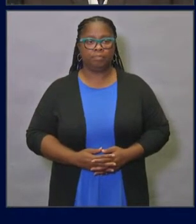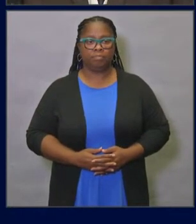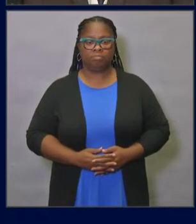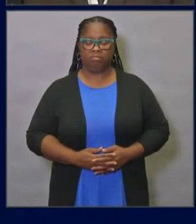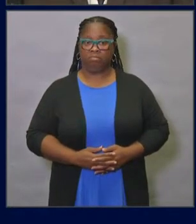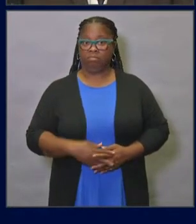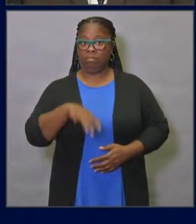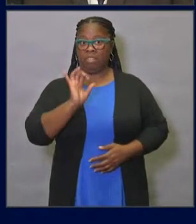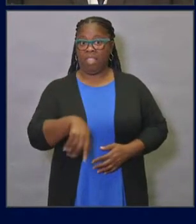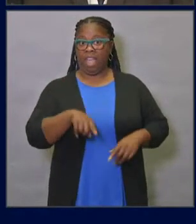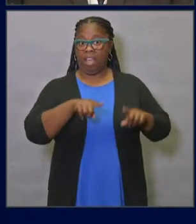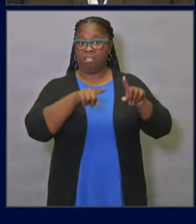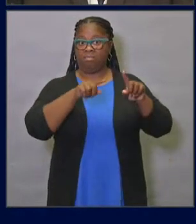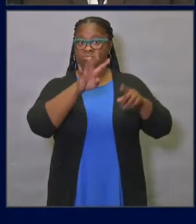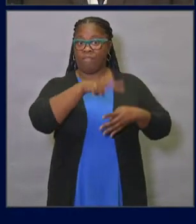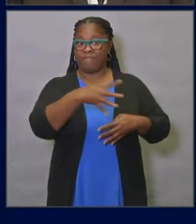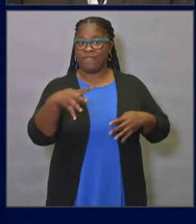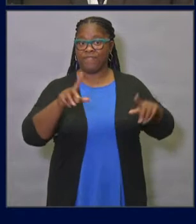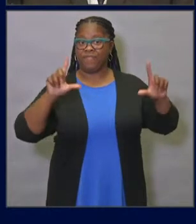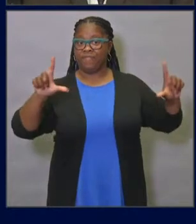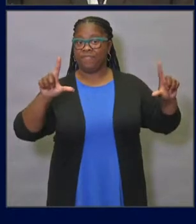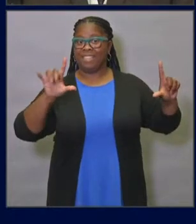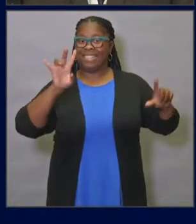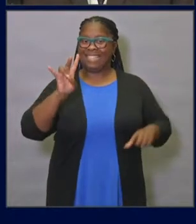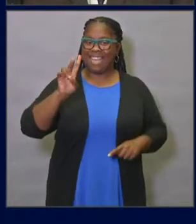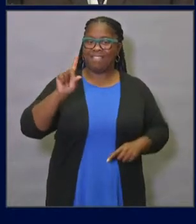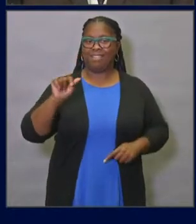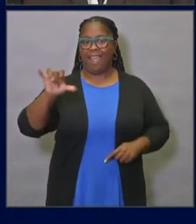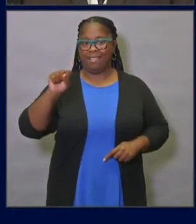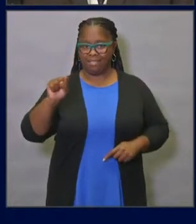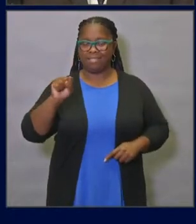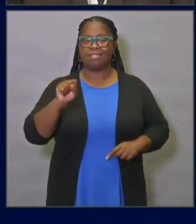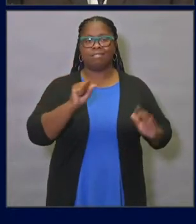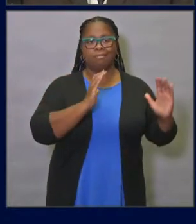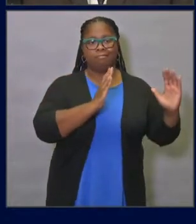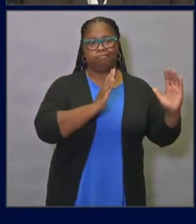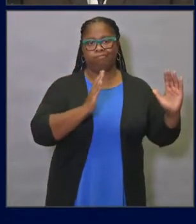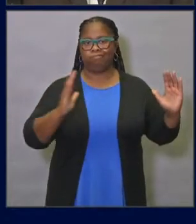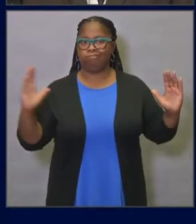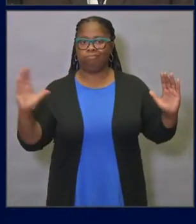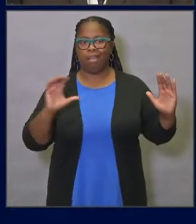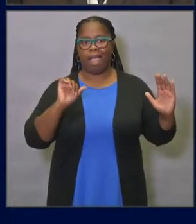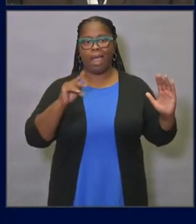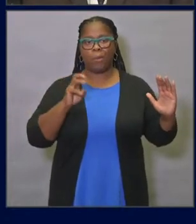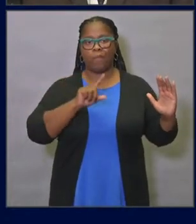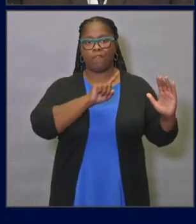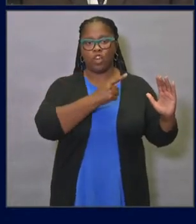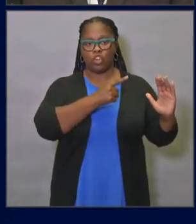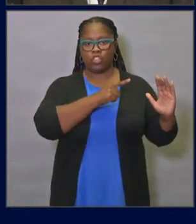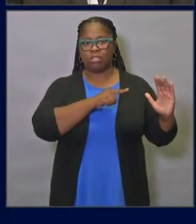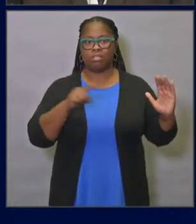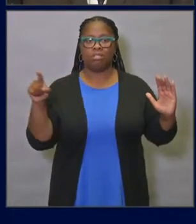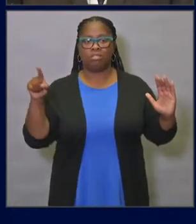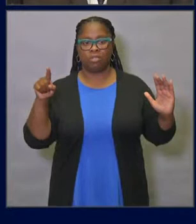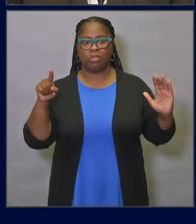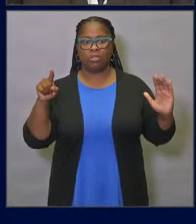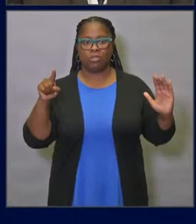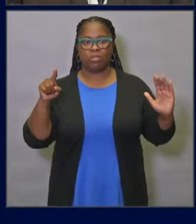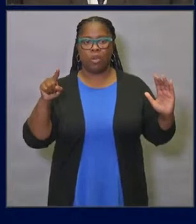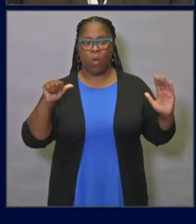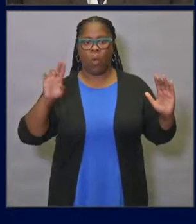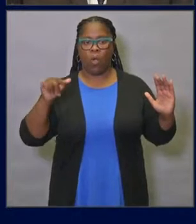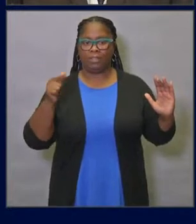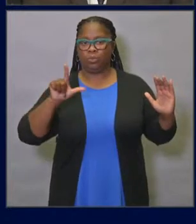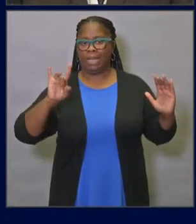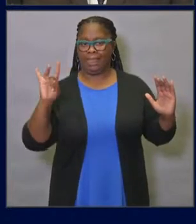This graph shows the 7-day number of cases per 100,000 people from April 1st through April 28th. As you can see, in early April, when